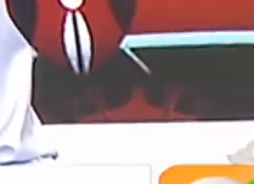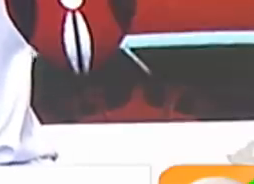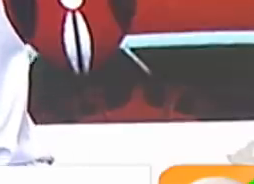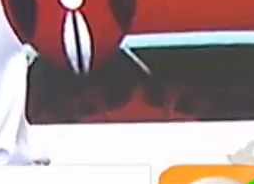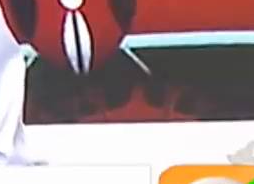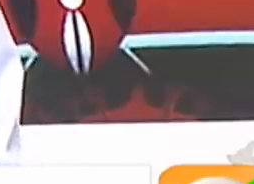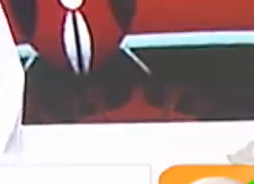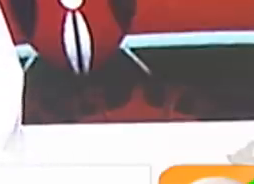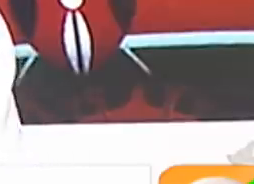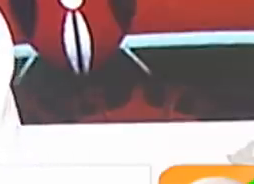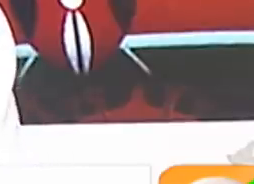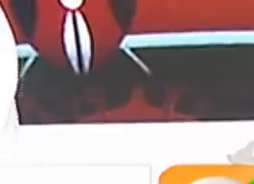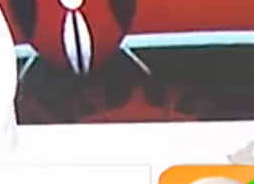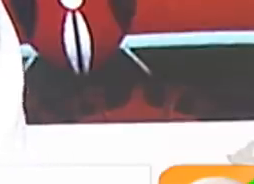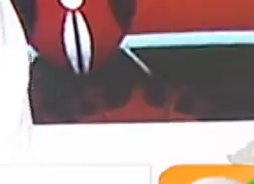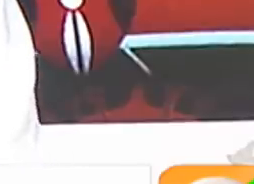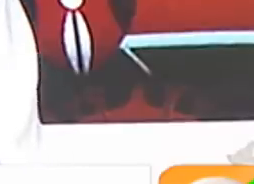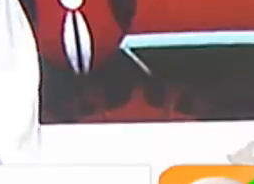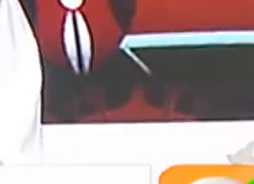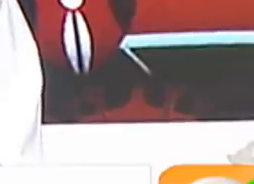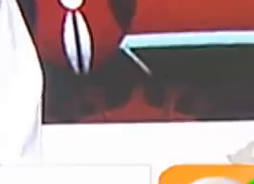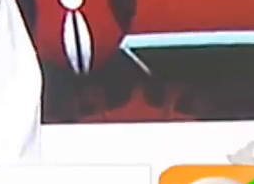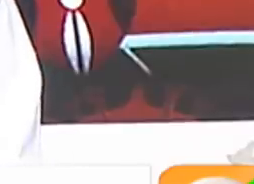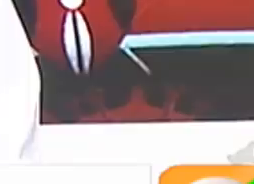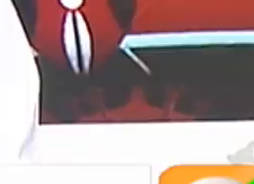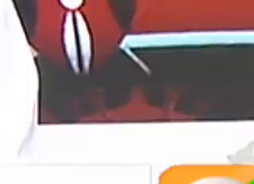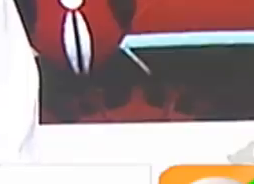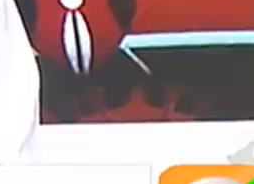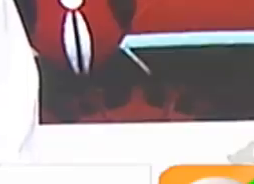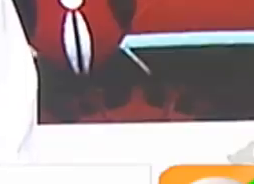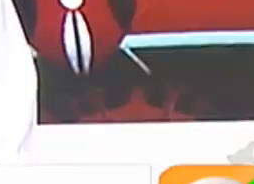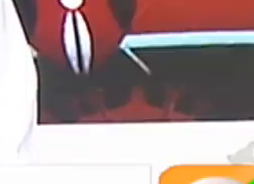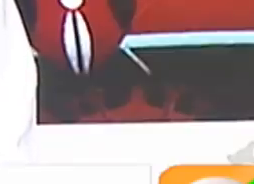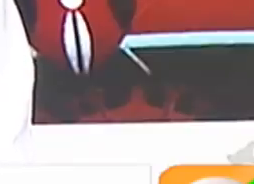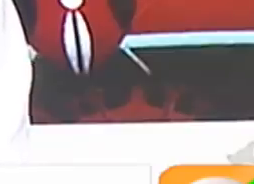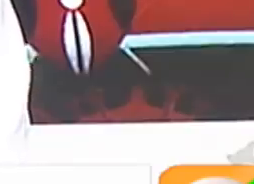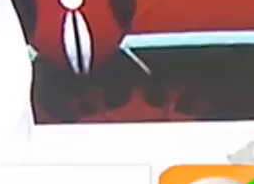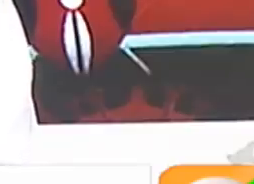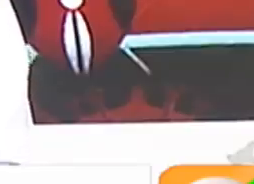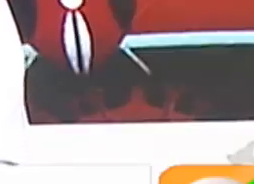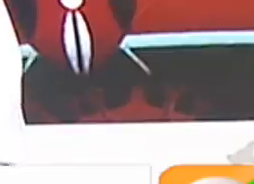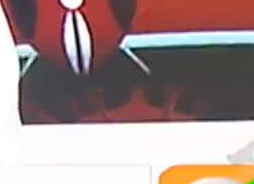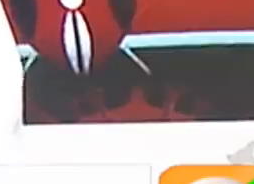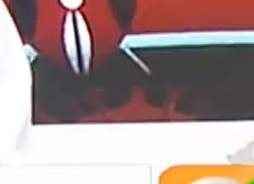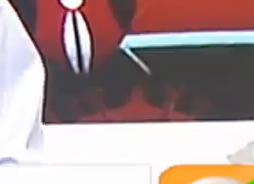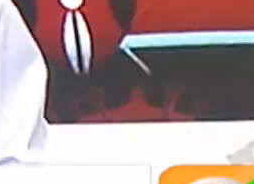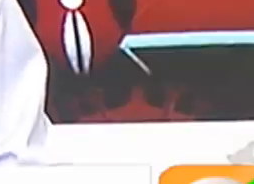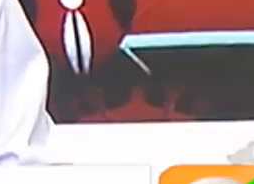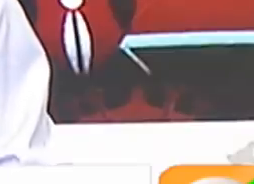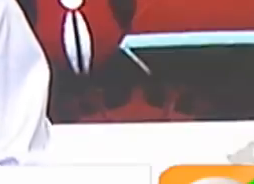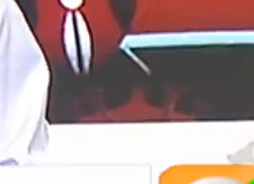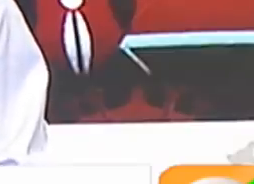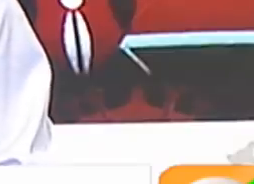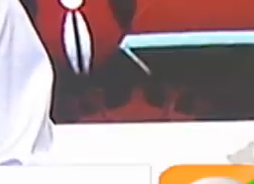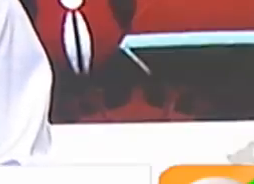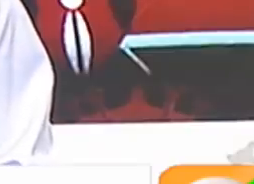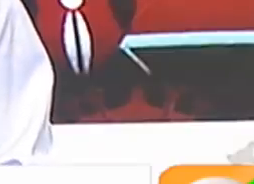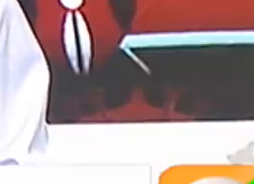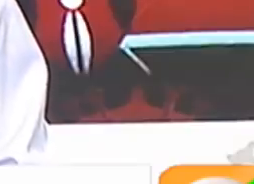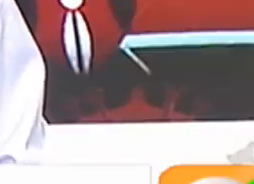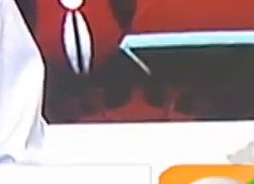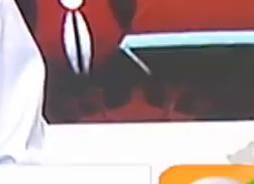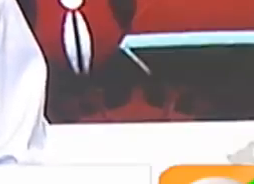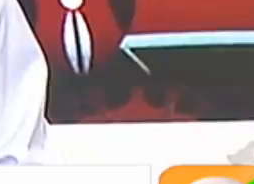want Waiguru's head or are they sanitizing her hands? We'll have King Herod, Muosho Moja, and other stories from the